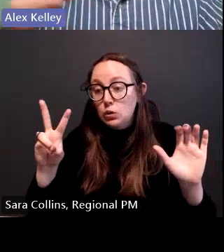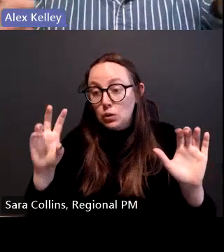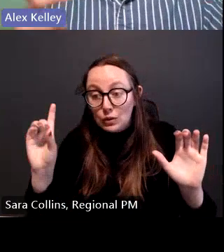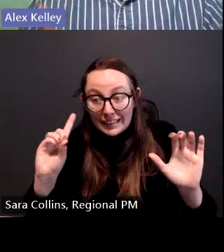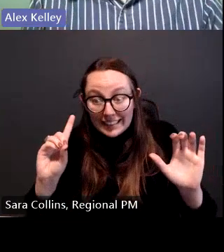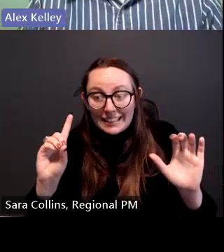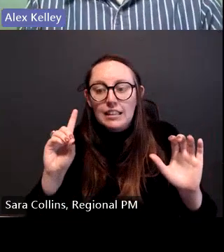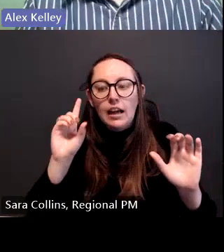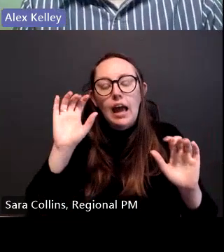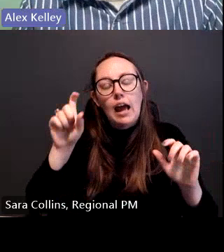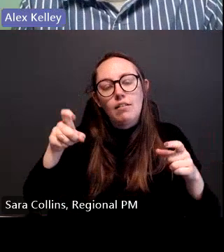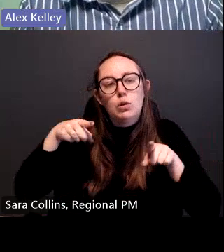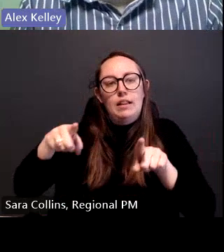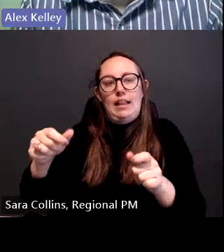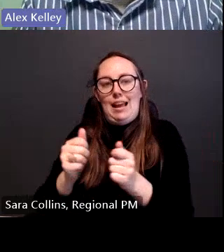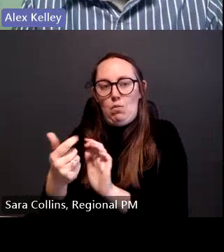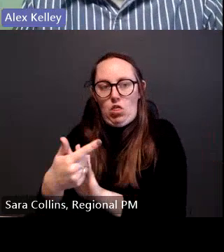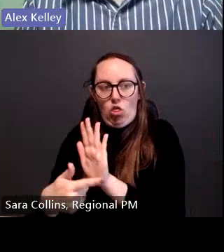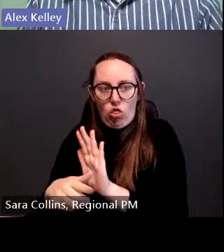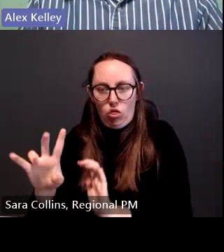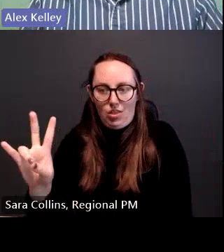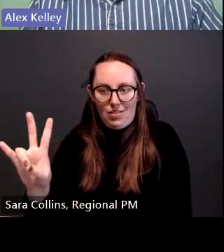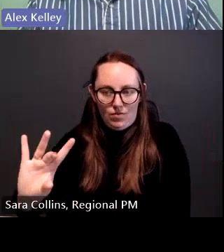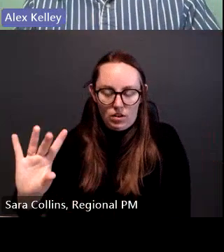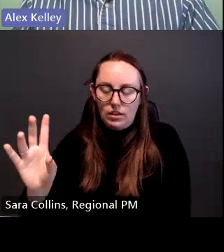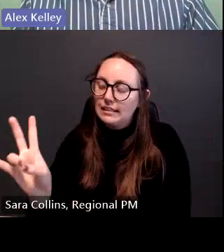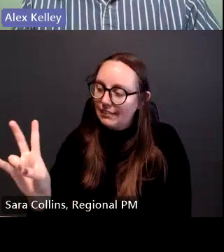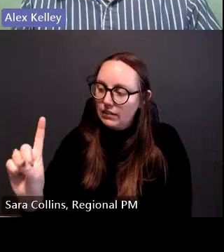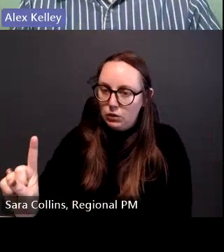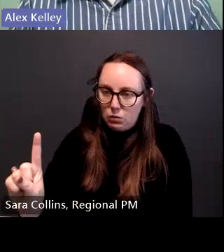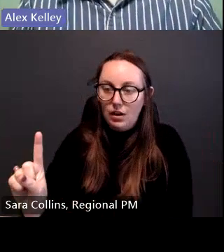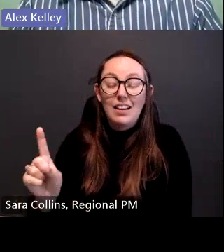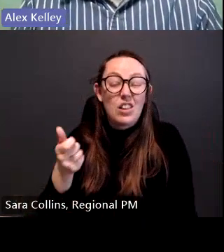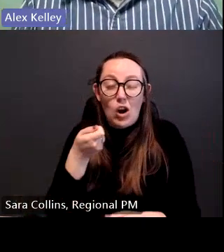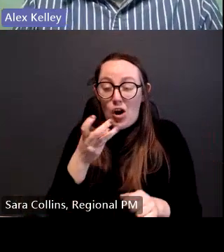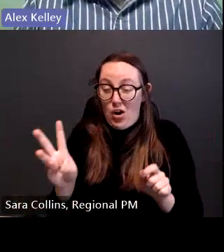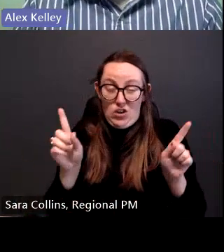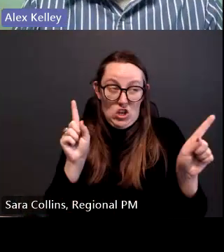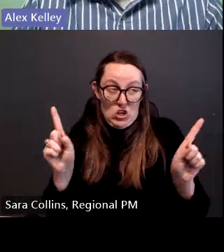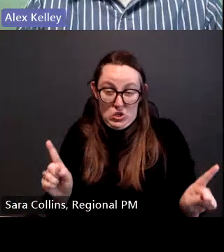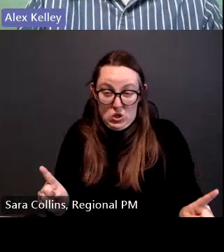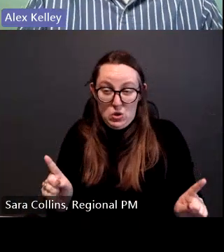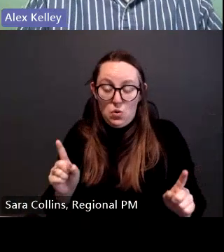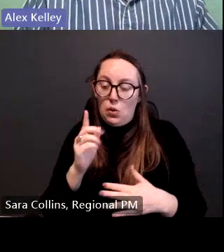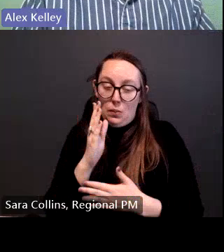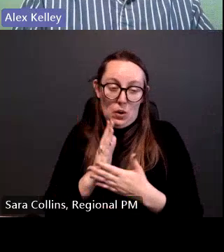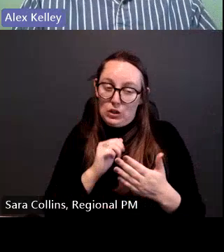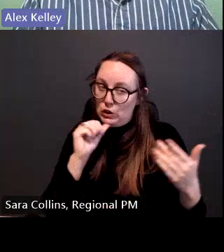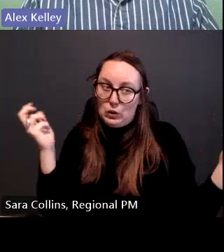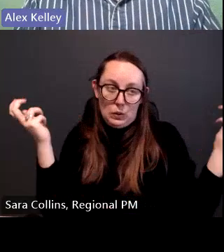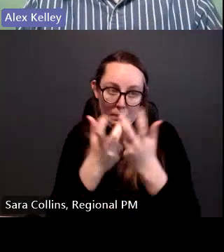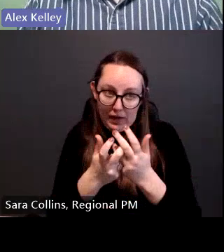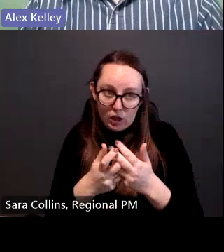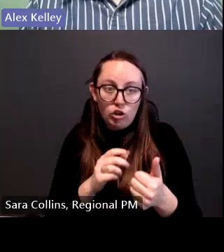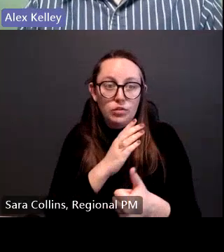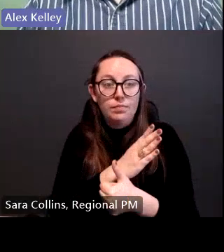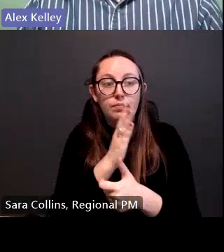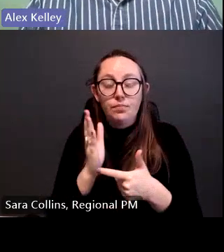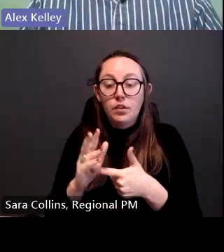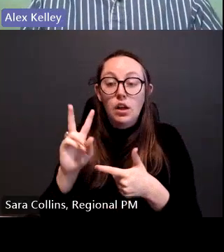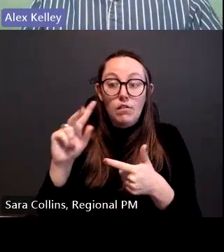71. There's a few pieces that are not fully harmonized. We do believe that the Vermont Community Broadband Board sunset